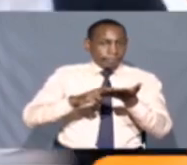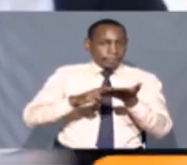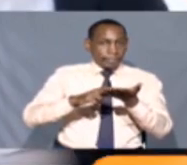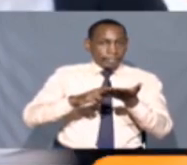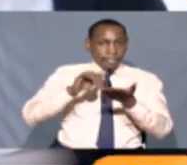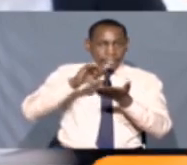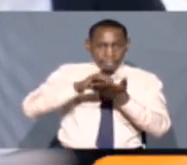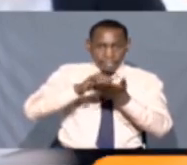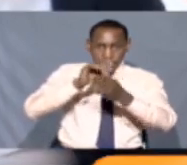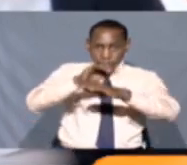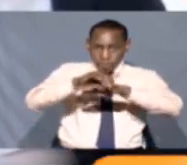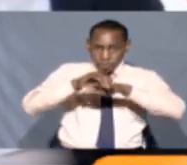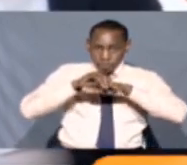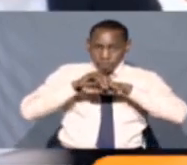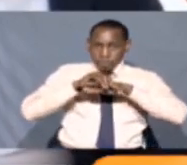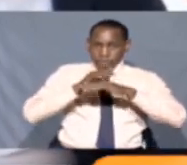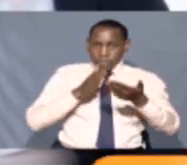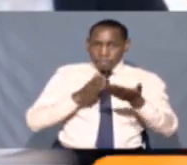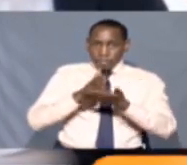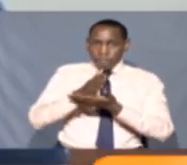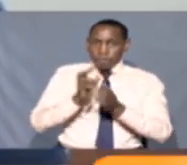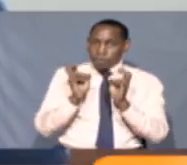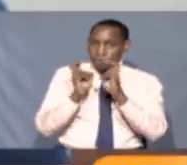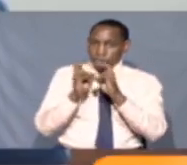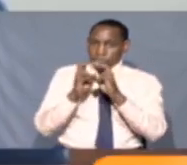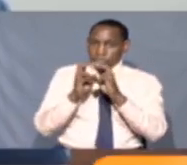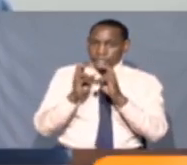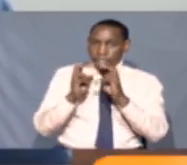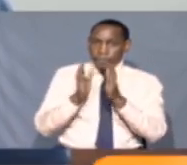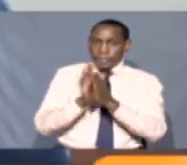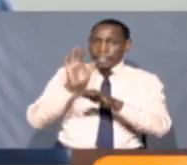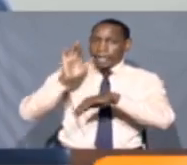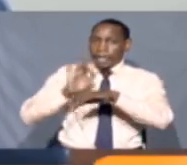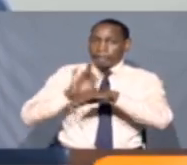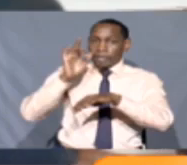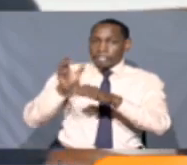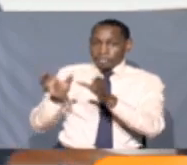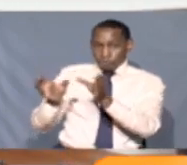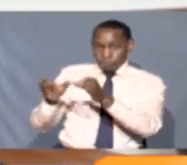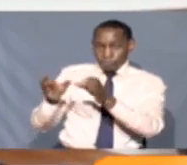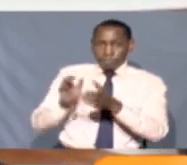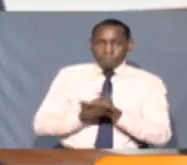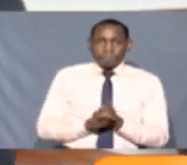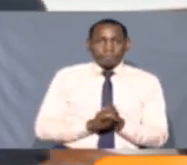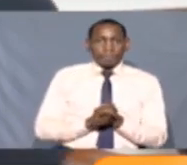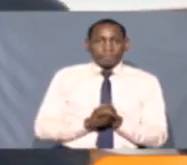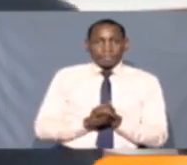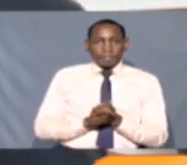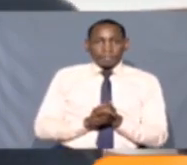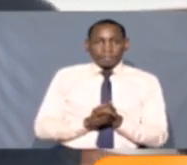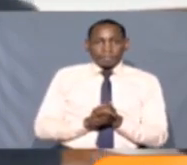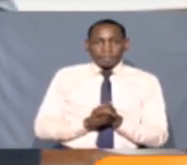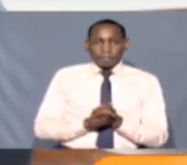which has been obtained through consultation with the affected party. In accordance with